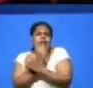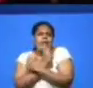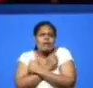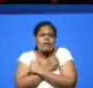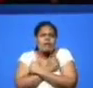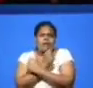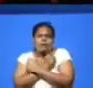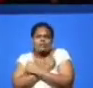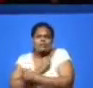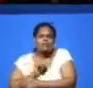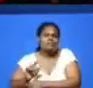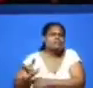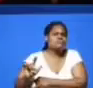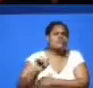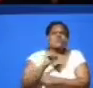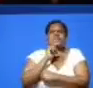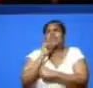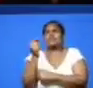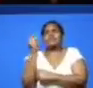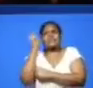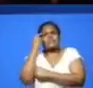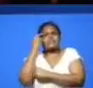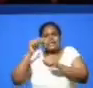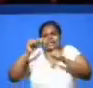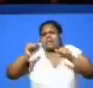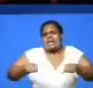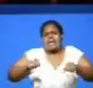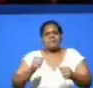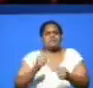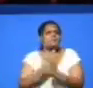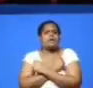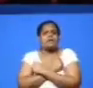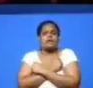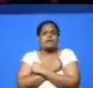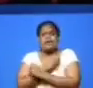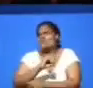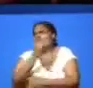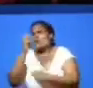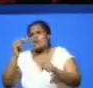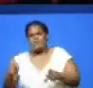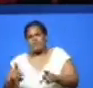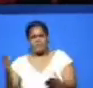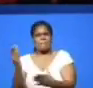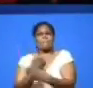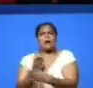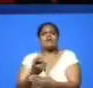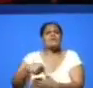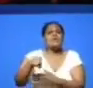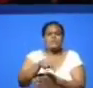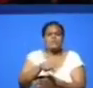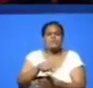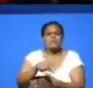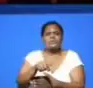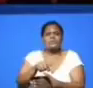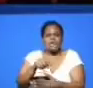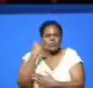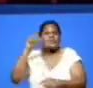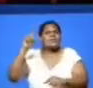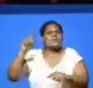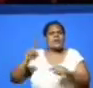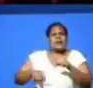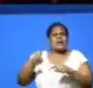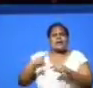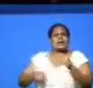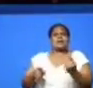when you are unlovable. When nobody else would bother with you. When you can't even